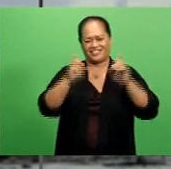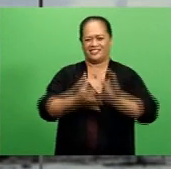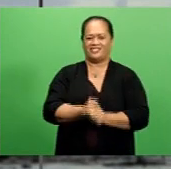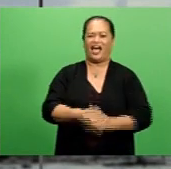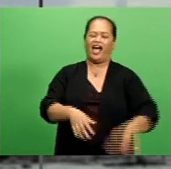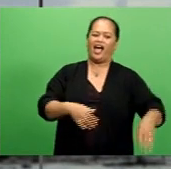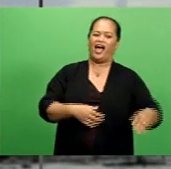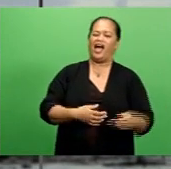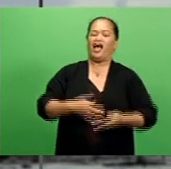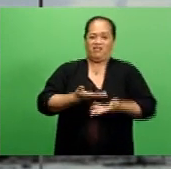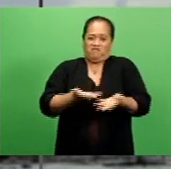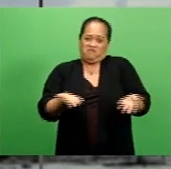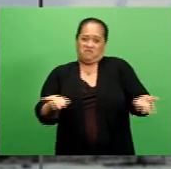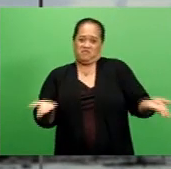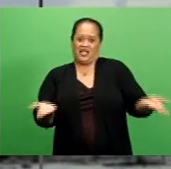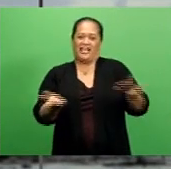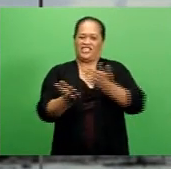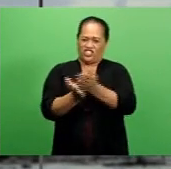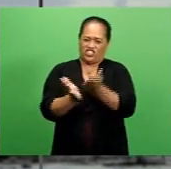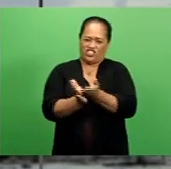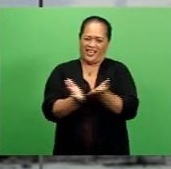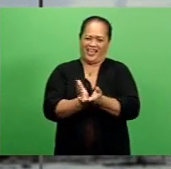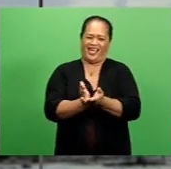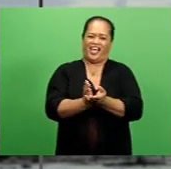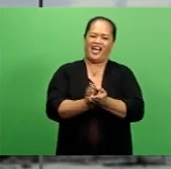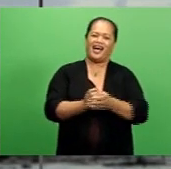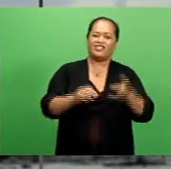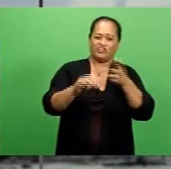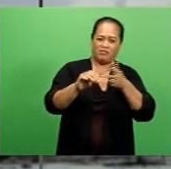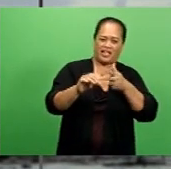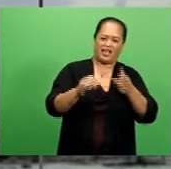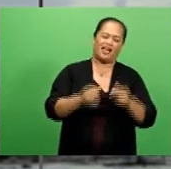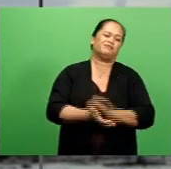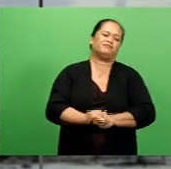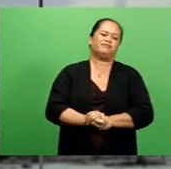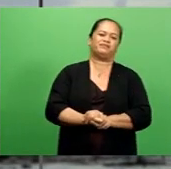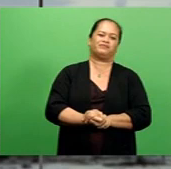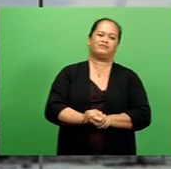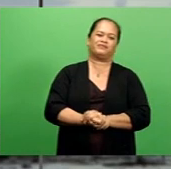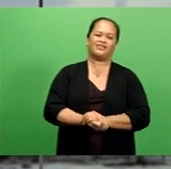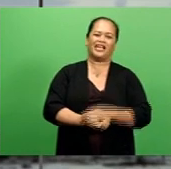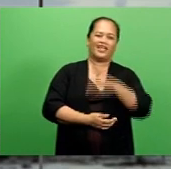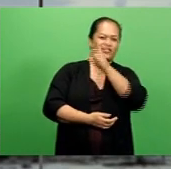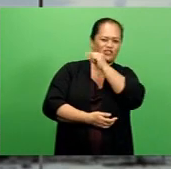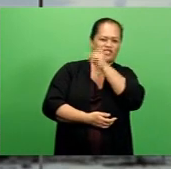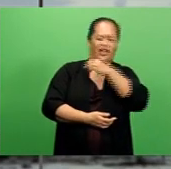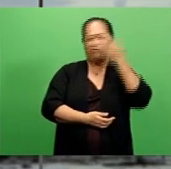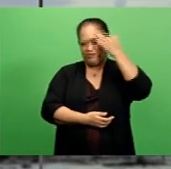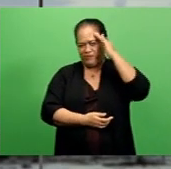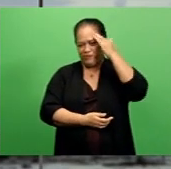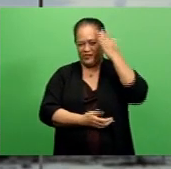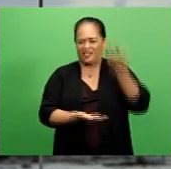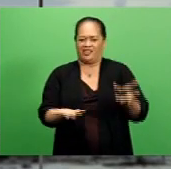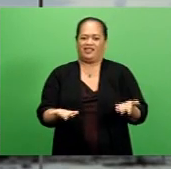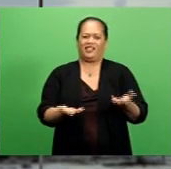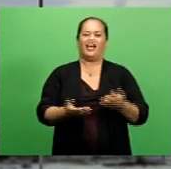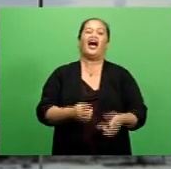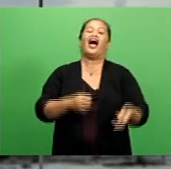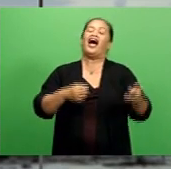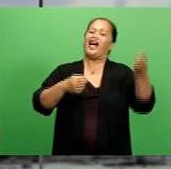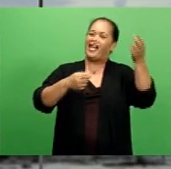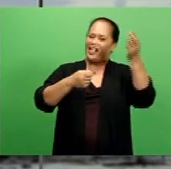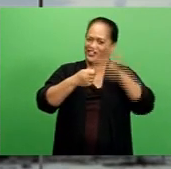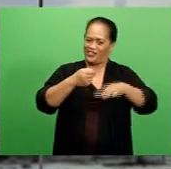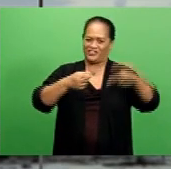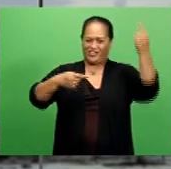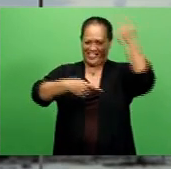fbcnews@fbc.com.fj or share it with us via our various social media accounts including Facebook, Twitter and Instagram. And that's your news for this evening. I'll